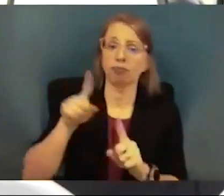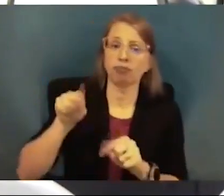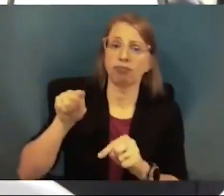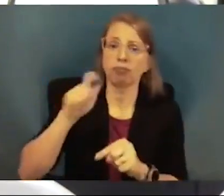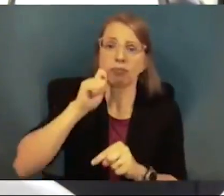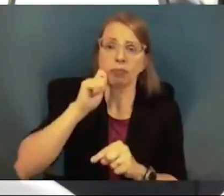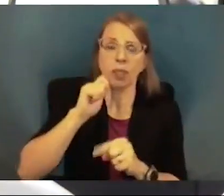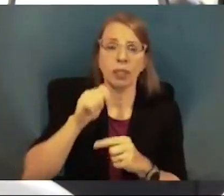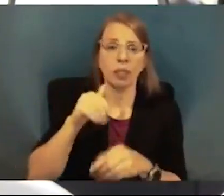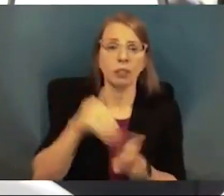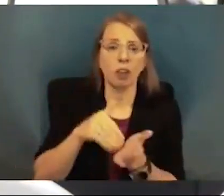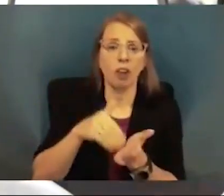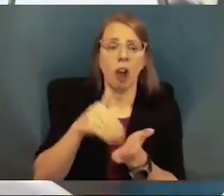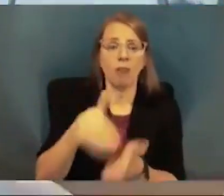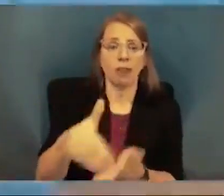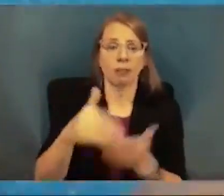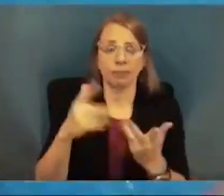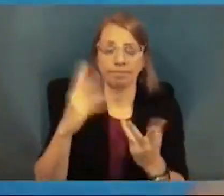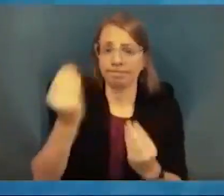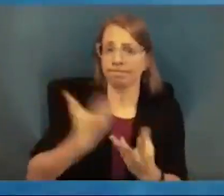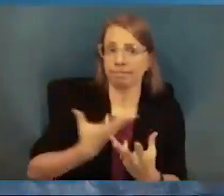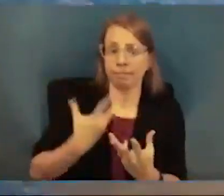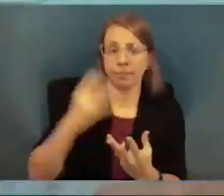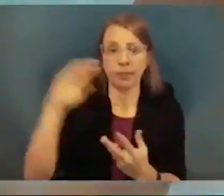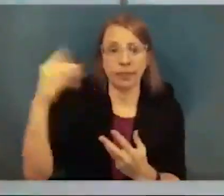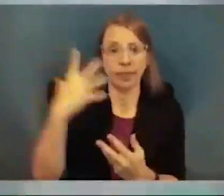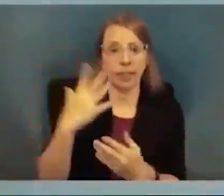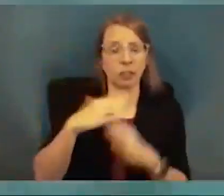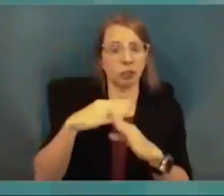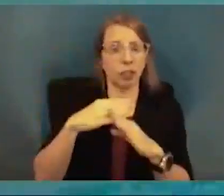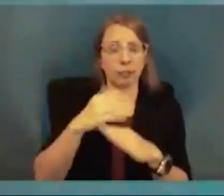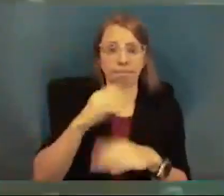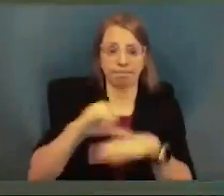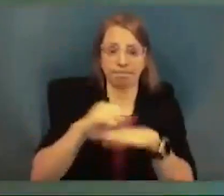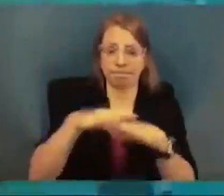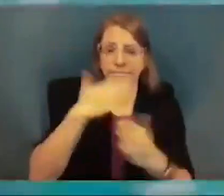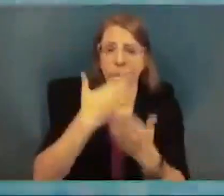said sunscreen up good and go for it.